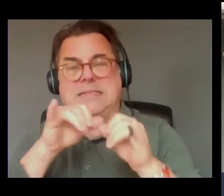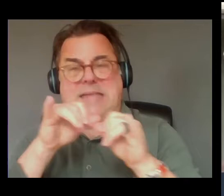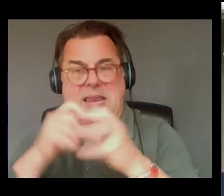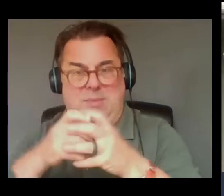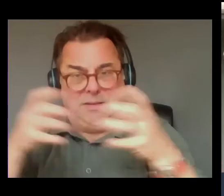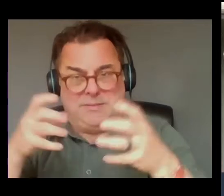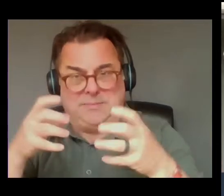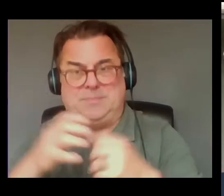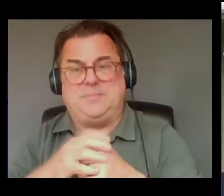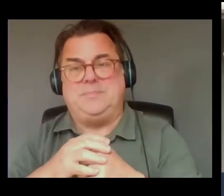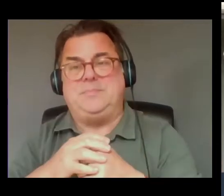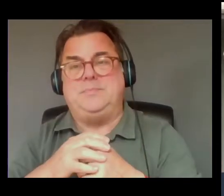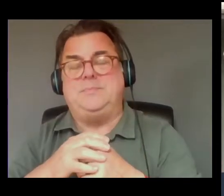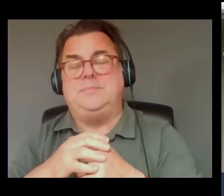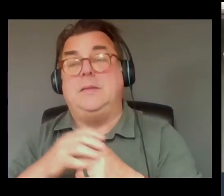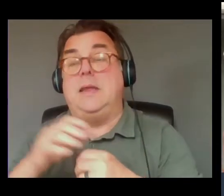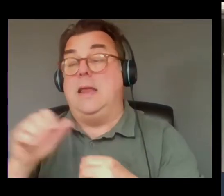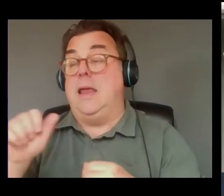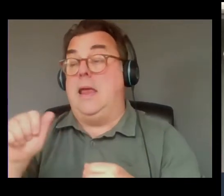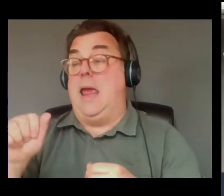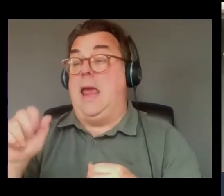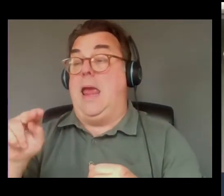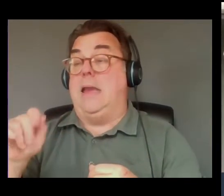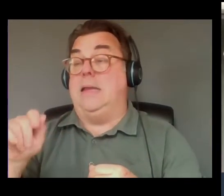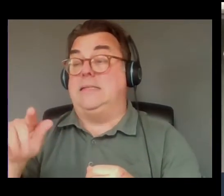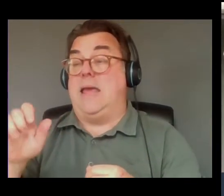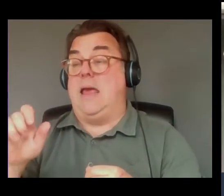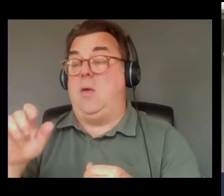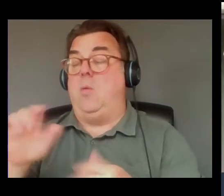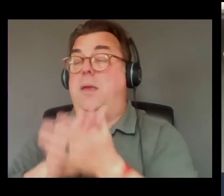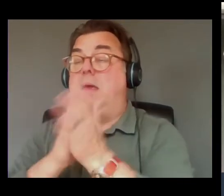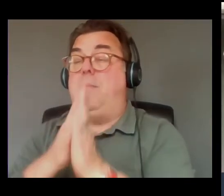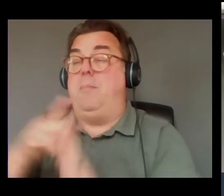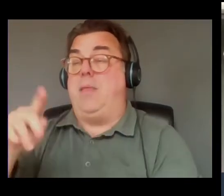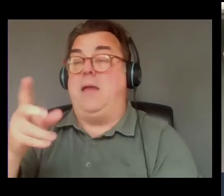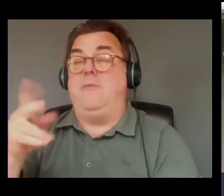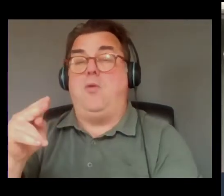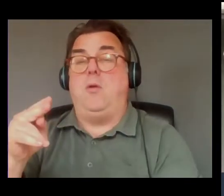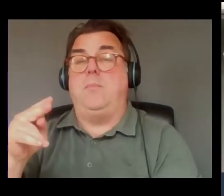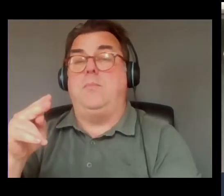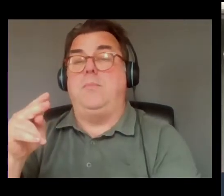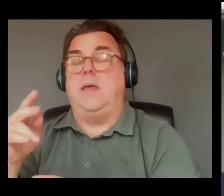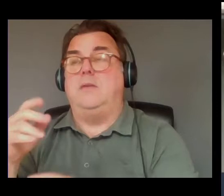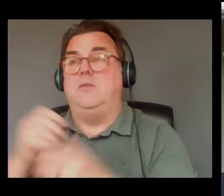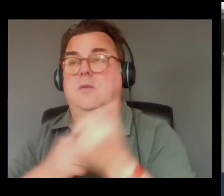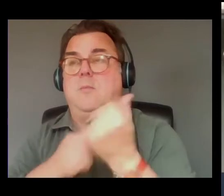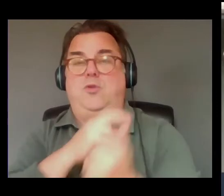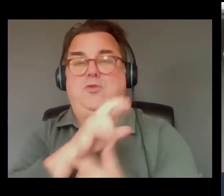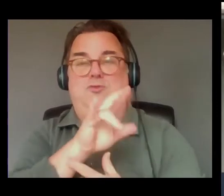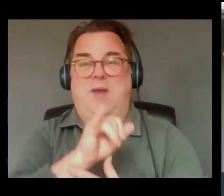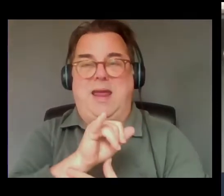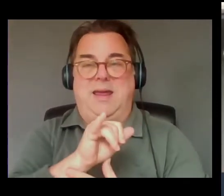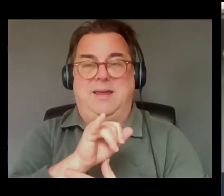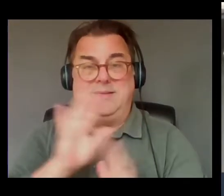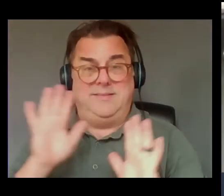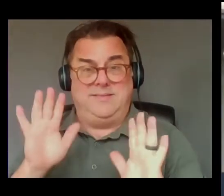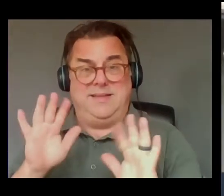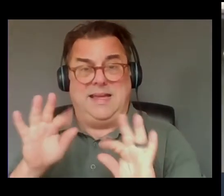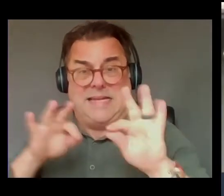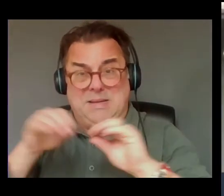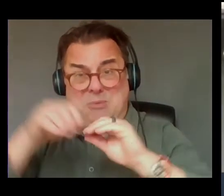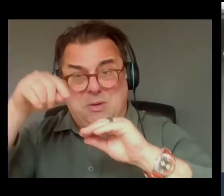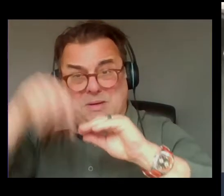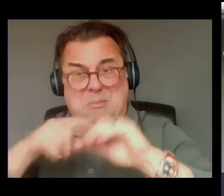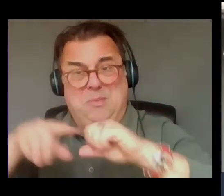And Anyscale is aiming to be a platform that's the way to run Ray. Of course, I can say a lot more about that, but that's sort